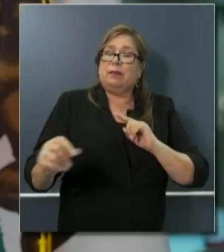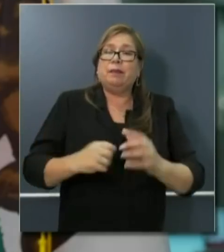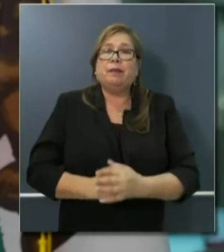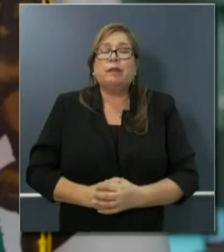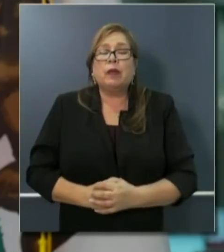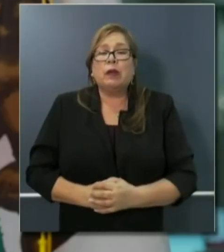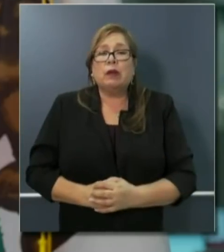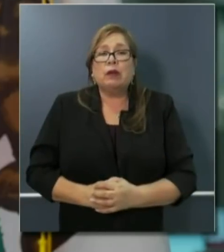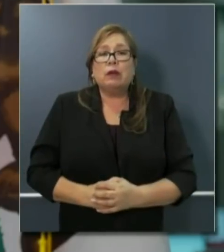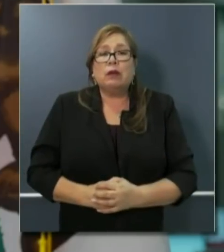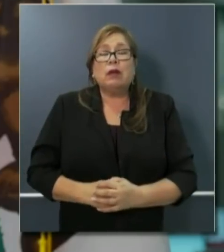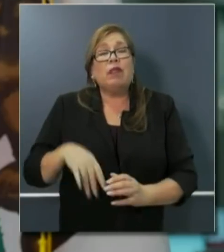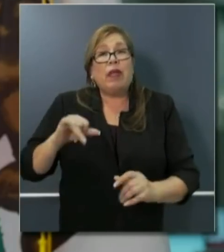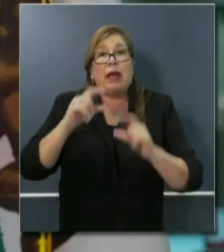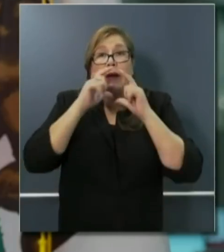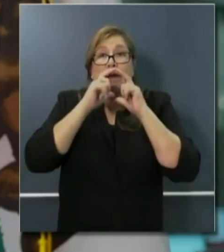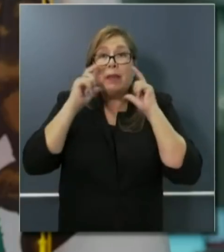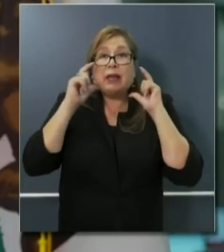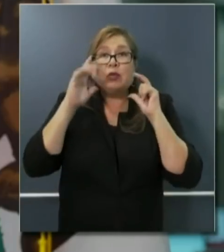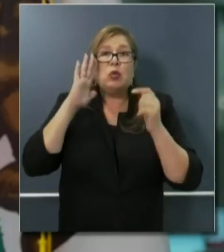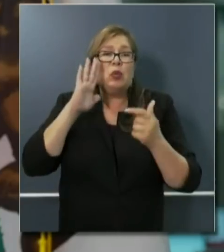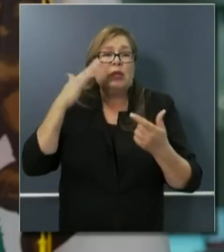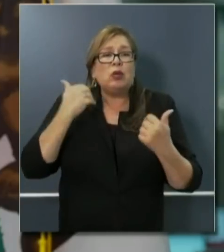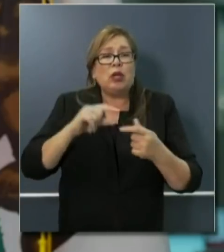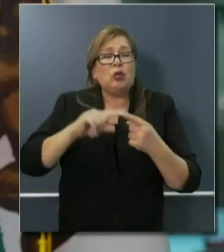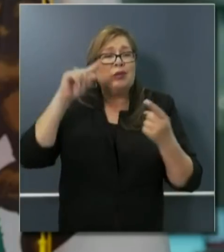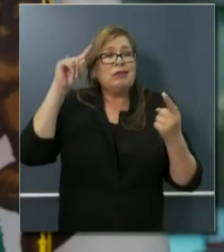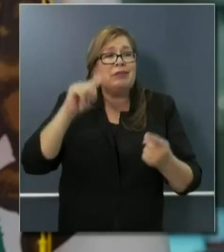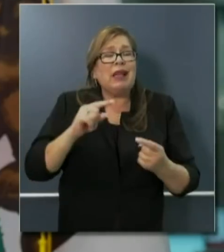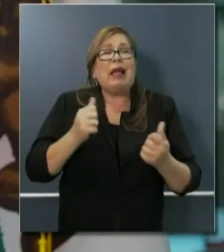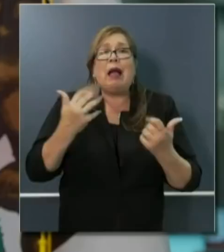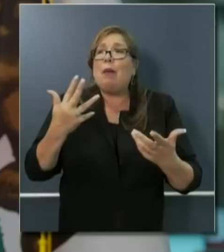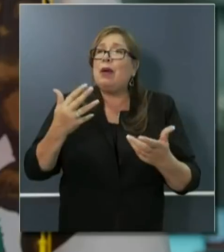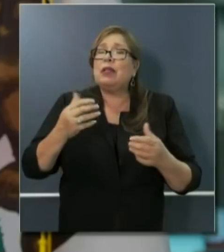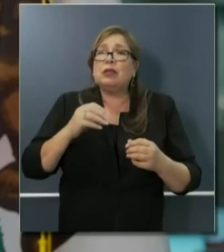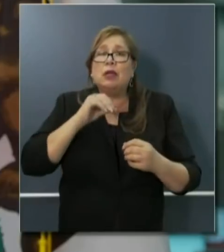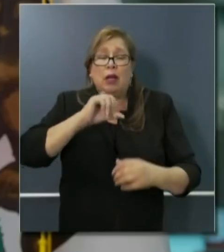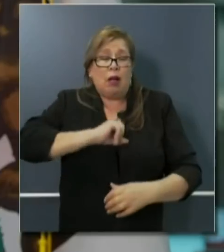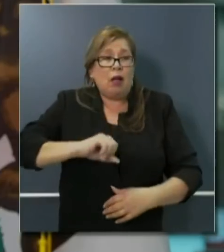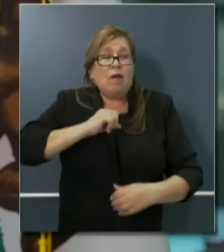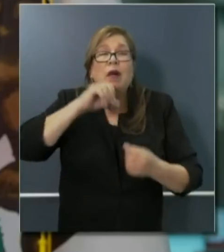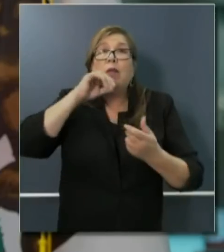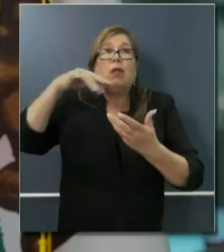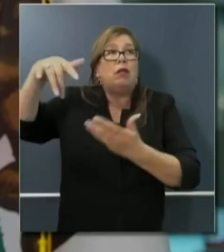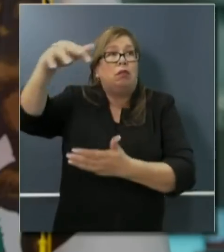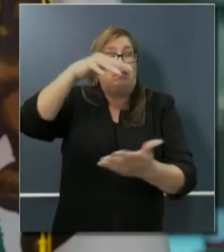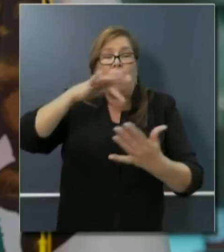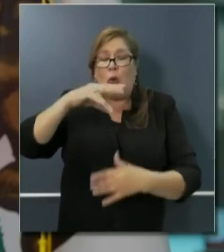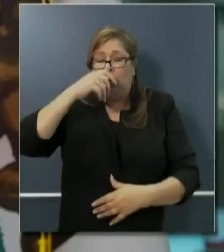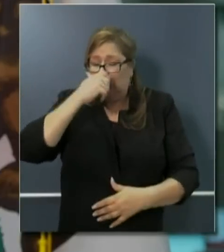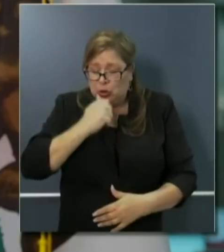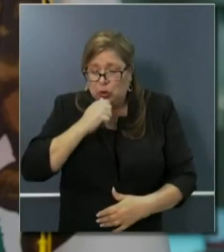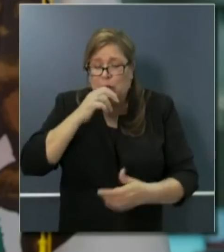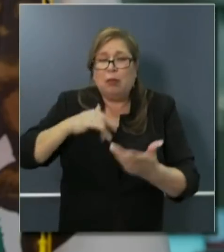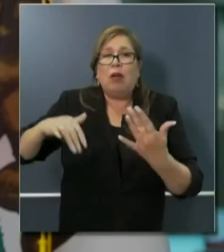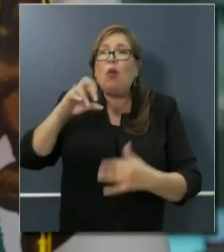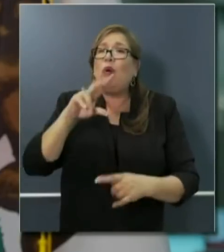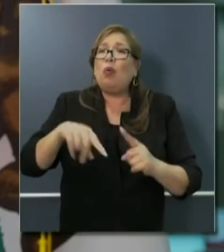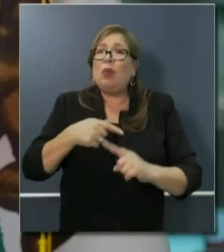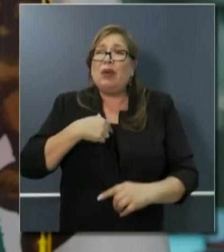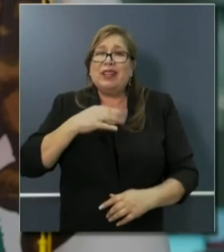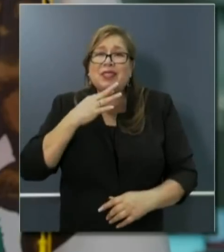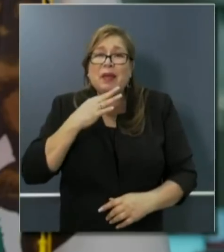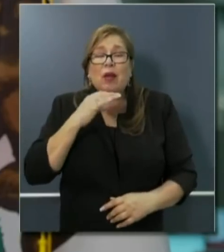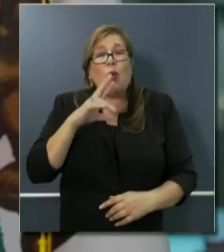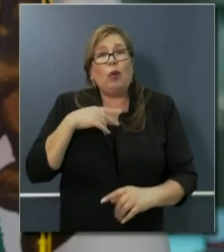quite simply, decreasing the amount of infectious particles that go into the air when we cough or we sneeze or we talk, particularly when we